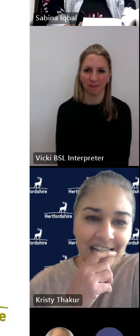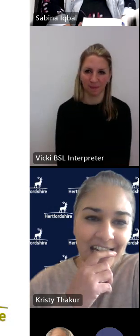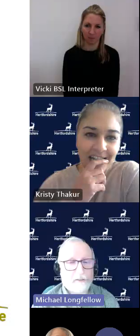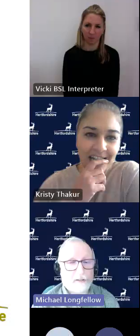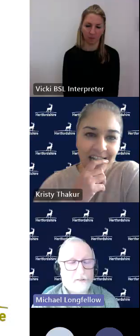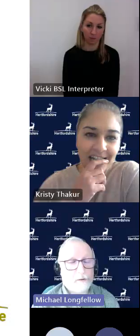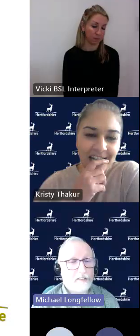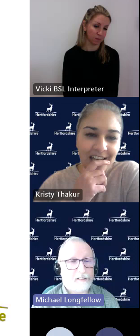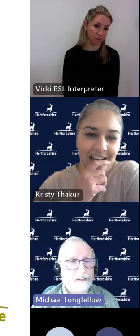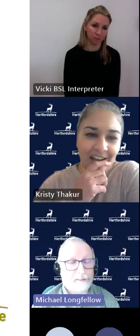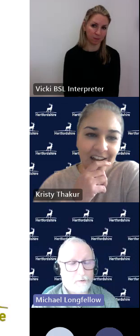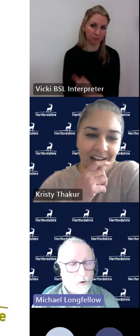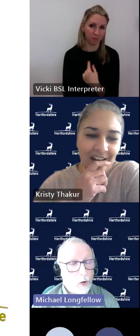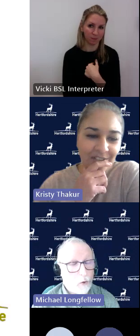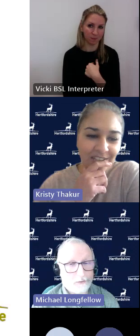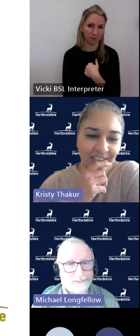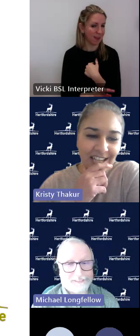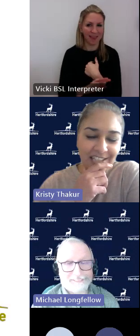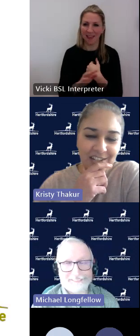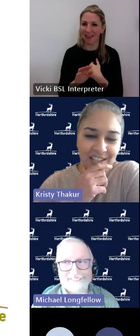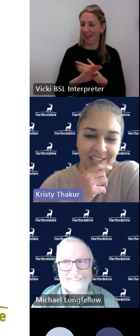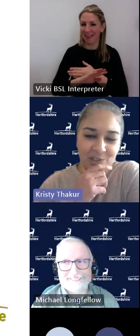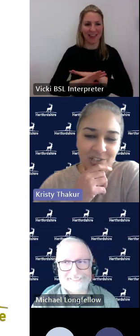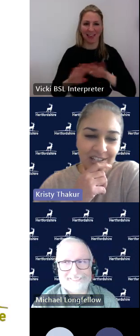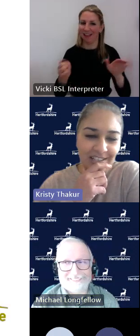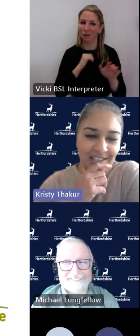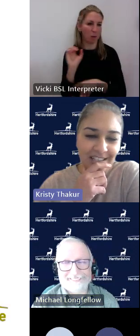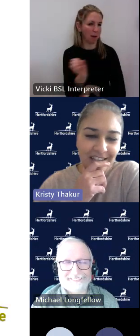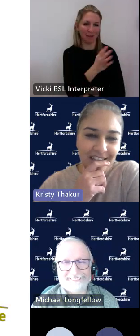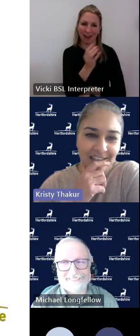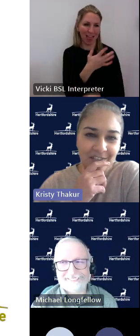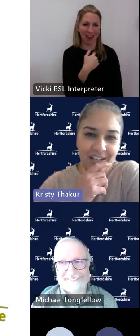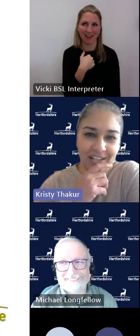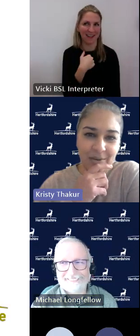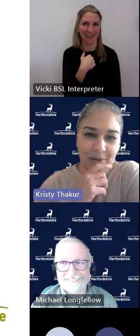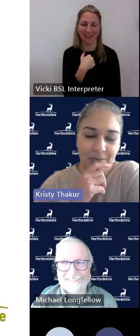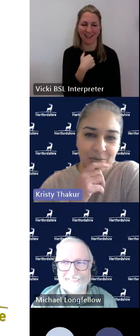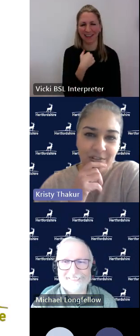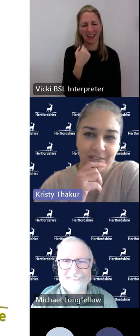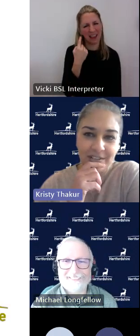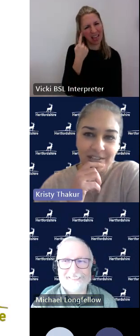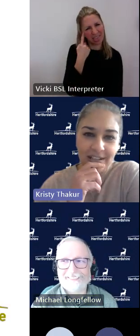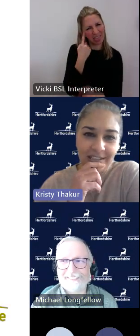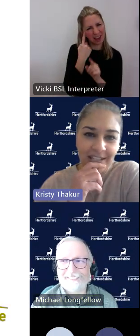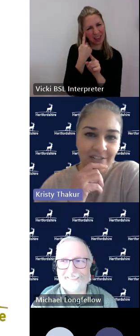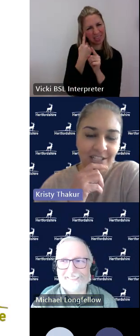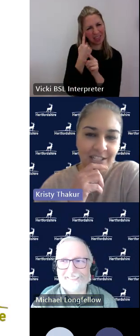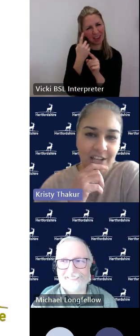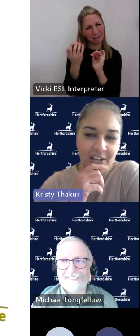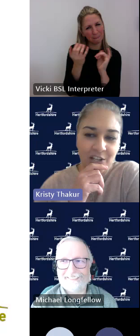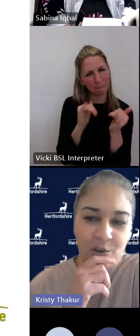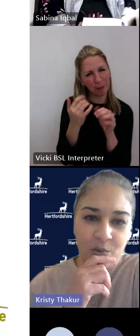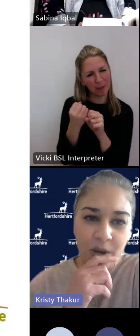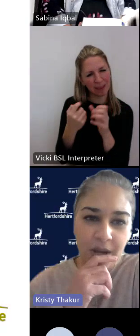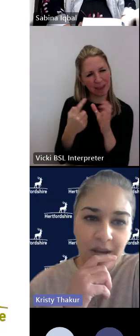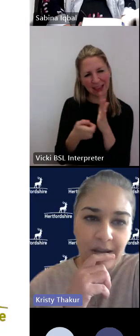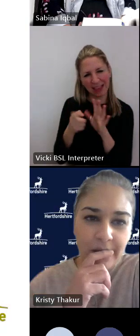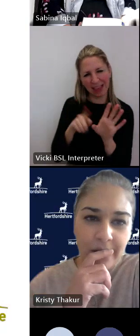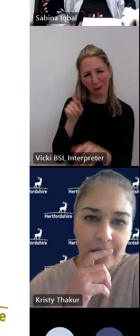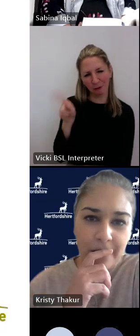Not if that's not my slide, so no. I was going to say, I don't think that's your slide, is it? I feel like that might be one of Gary's slides. Gary, is it? Are